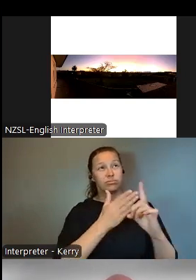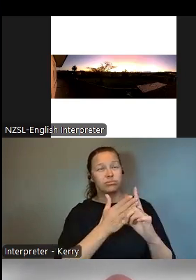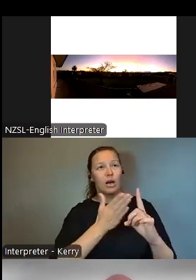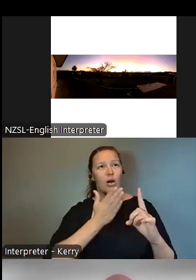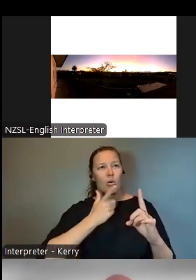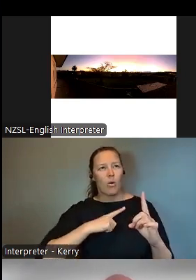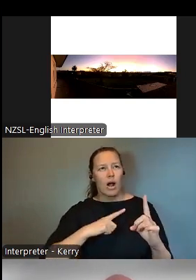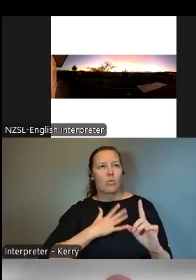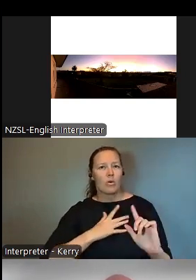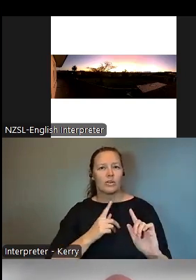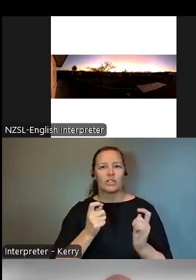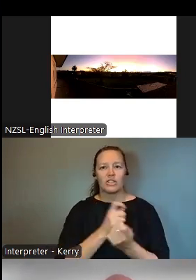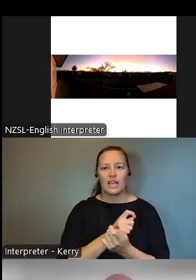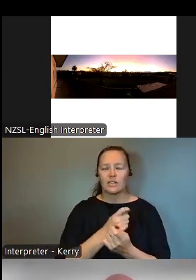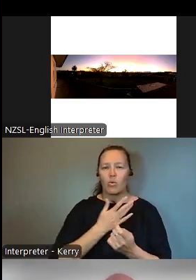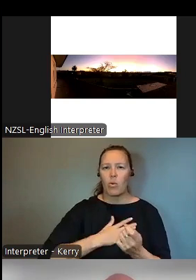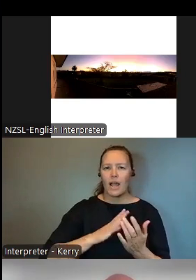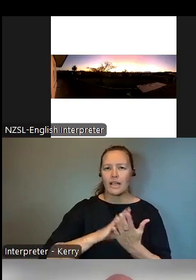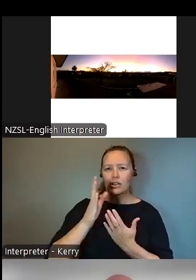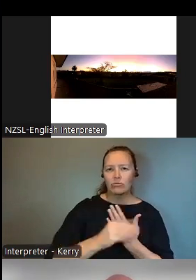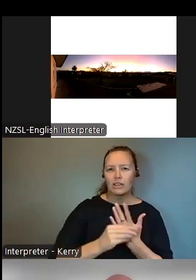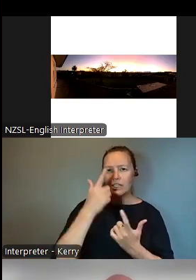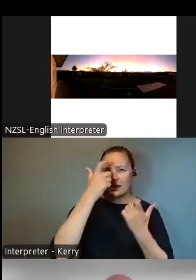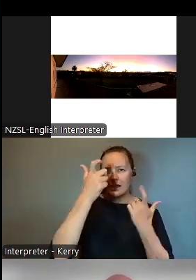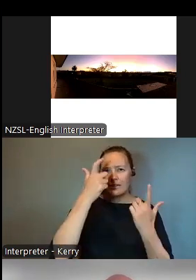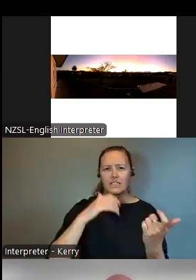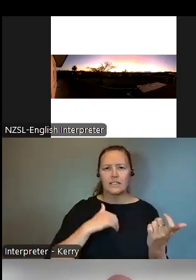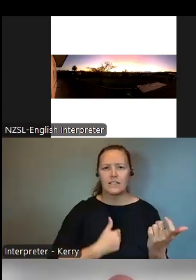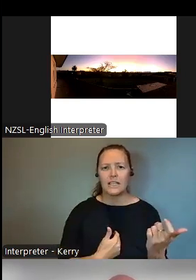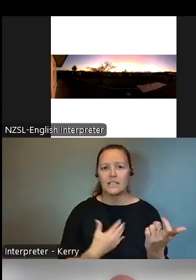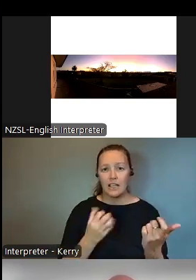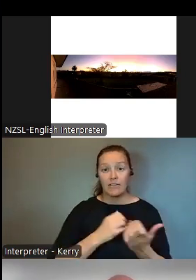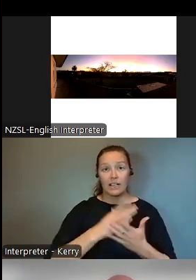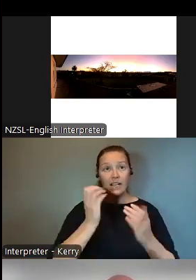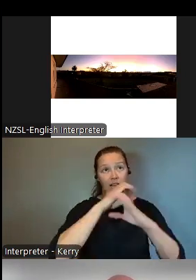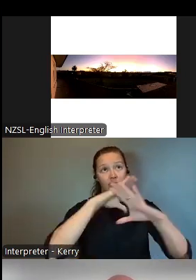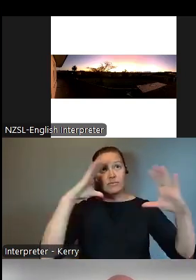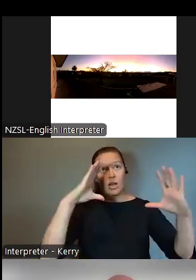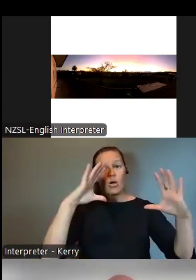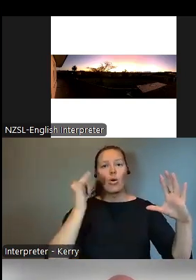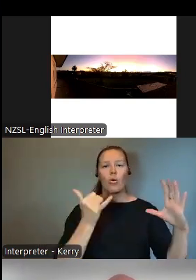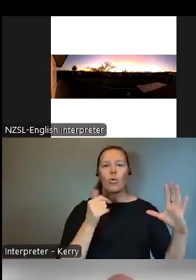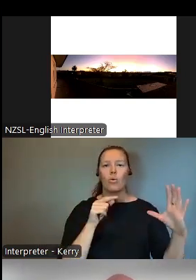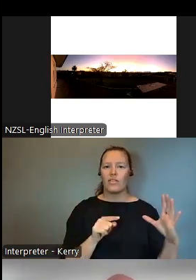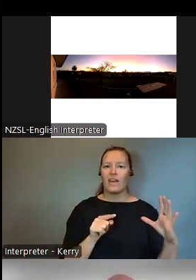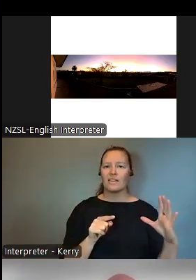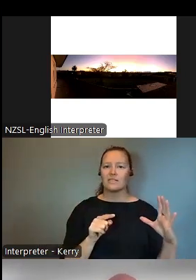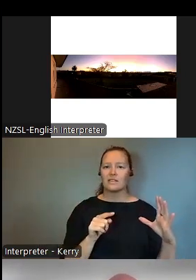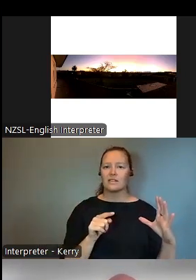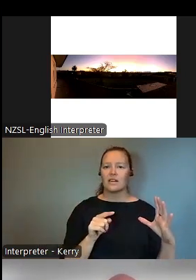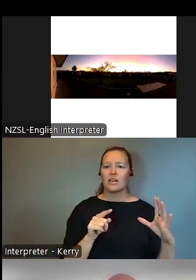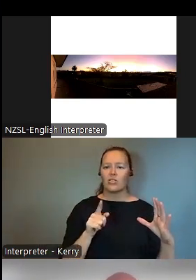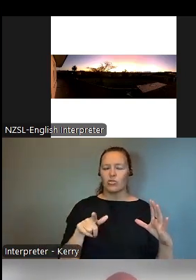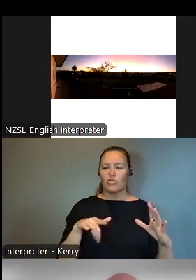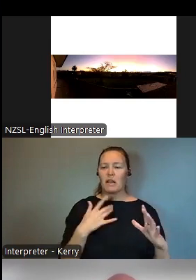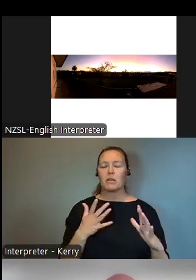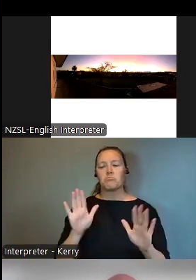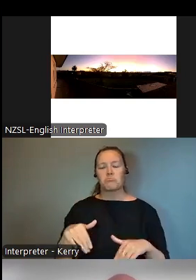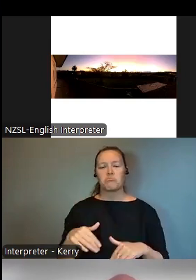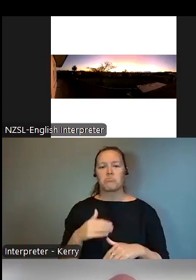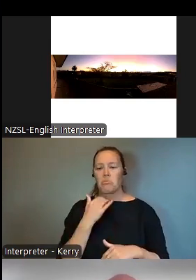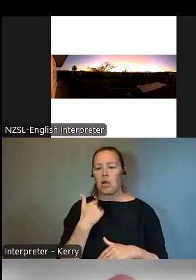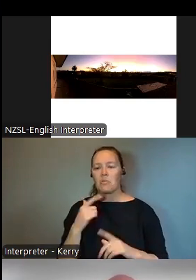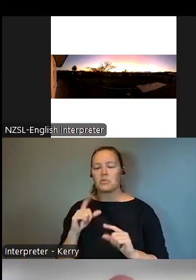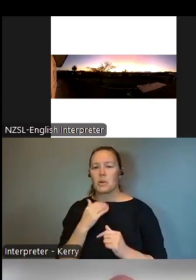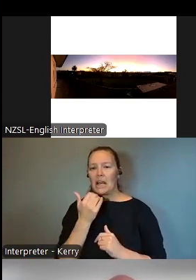why curriculum innovation is needed? Or is that idea of just enough is good enough prevalent in